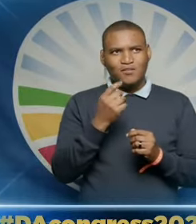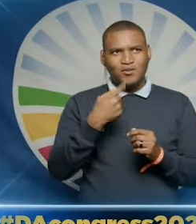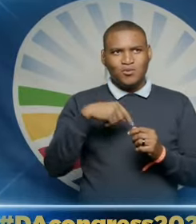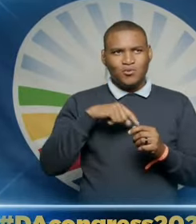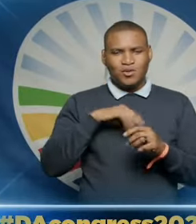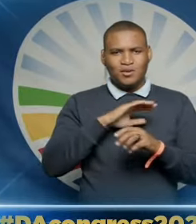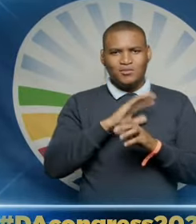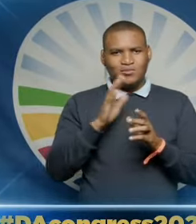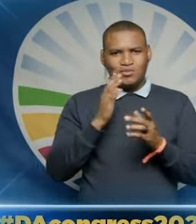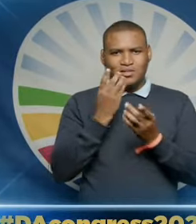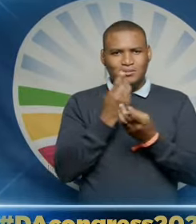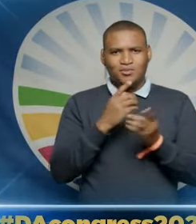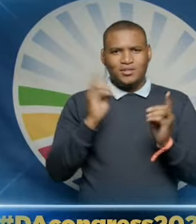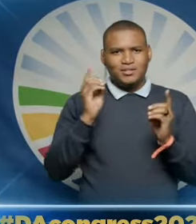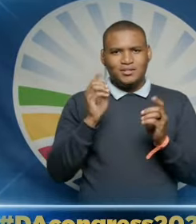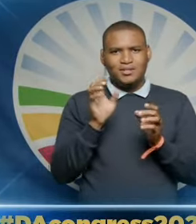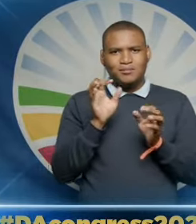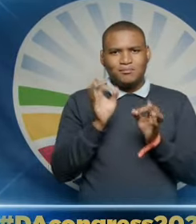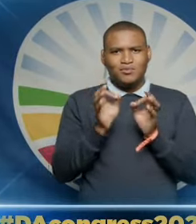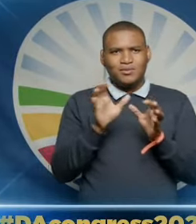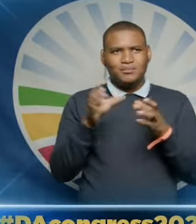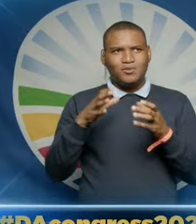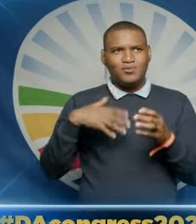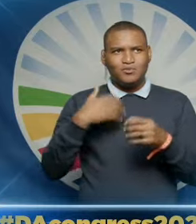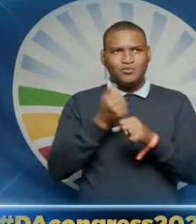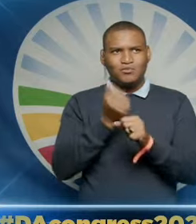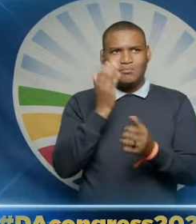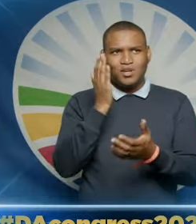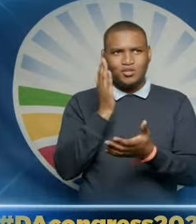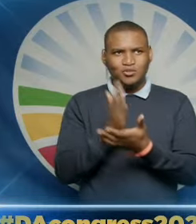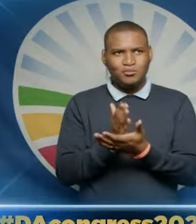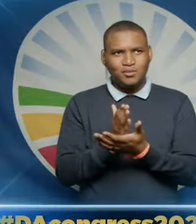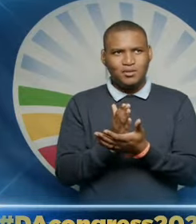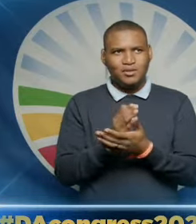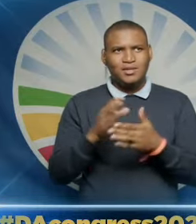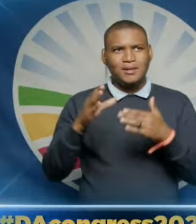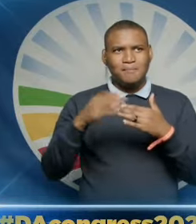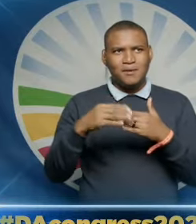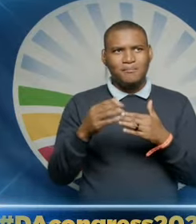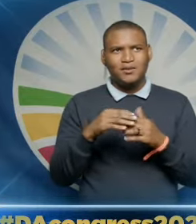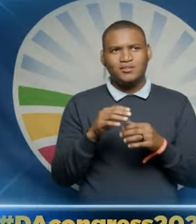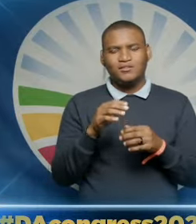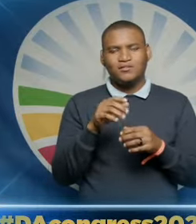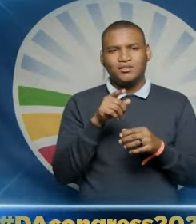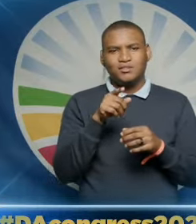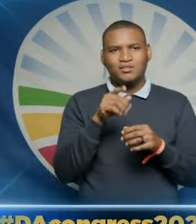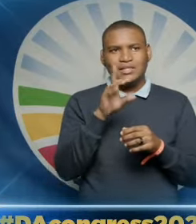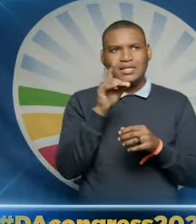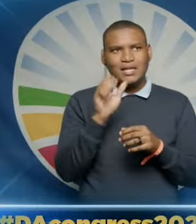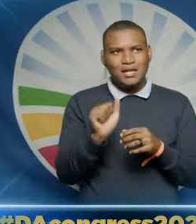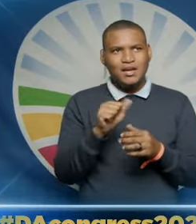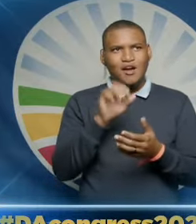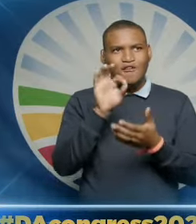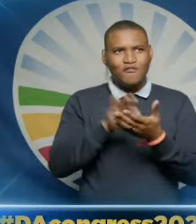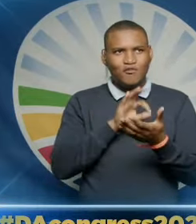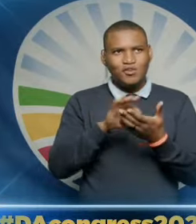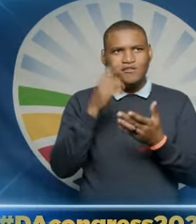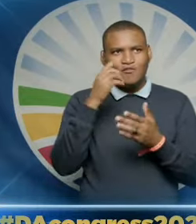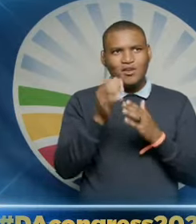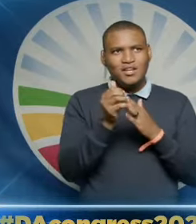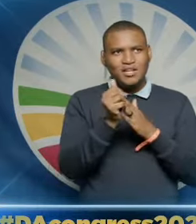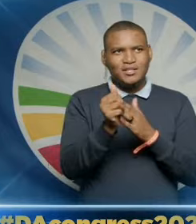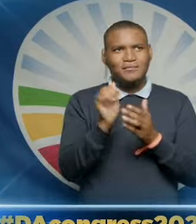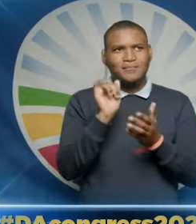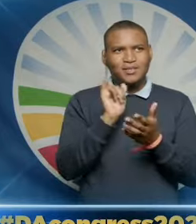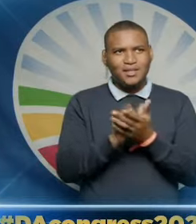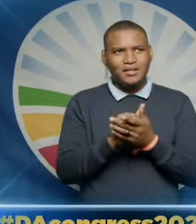internal democracy. We also want to make sure that the members of the Democratic Alliance are voting for a leadership